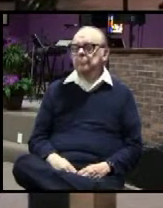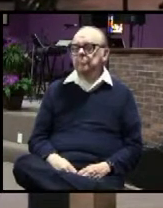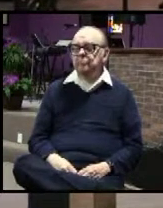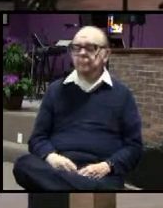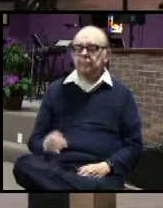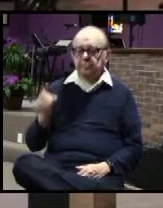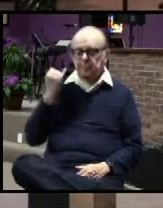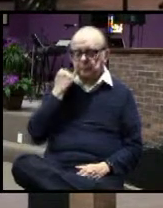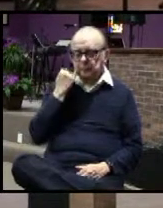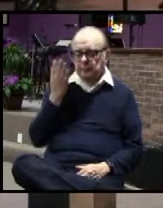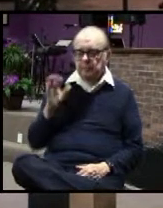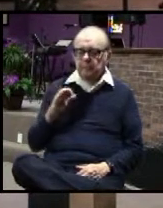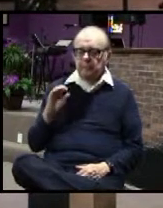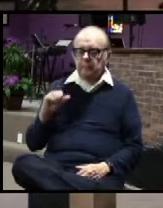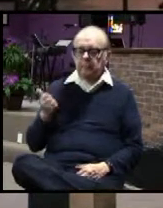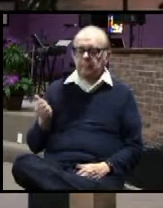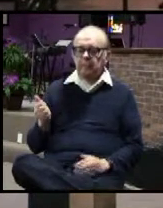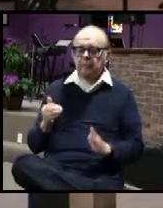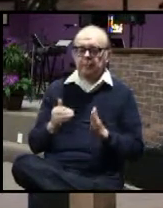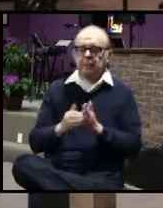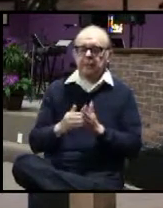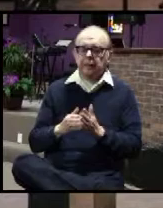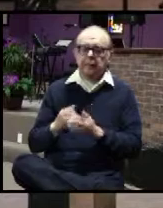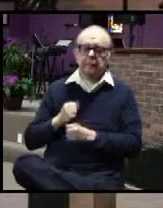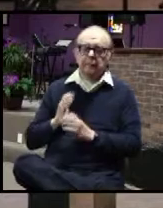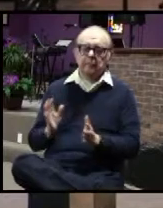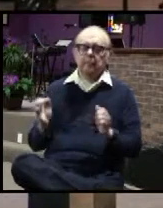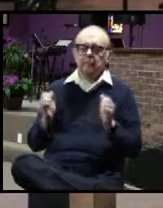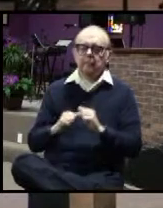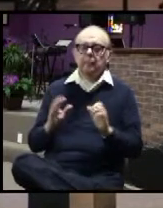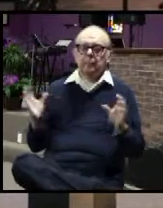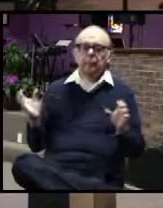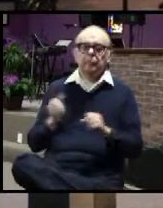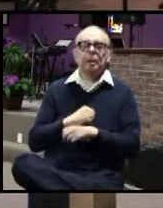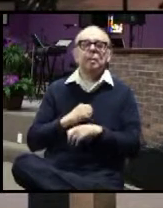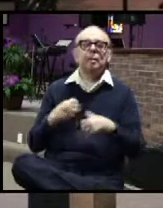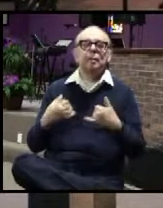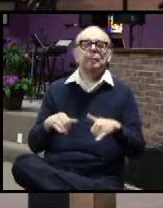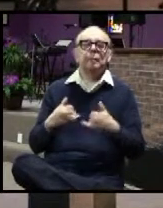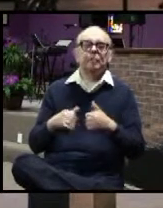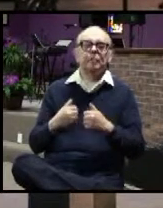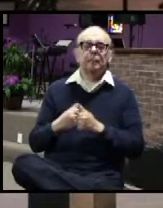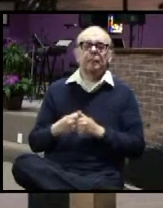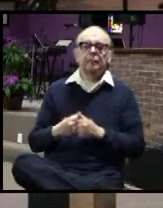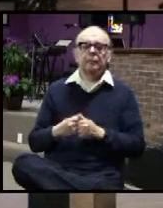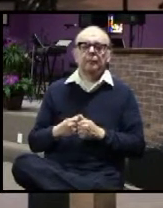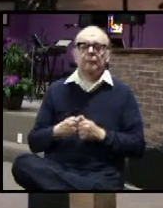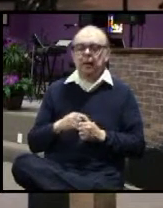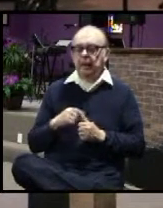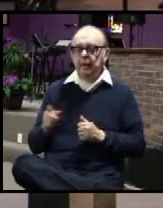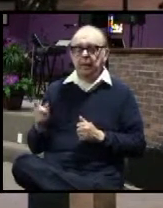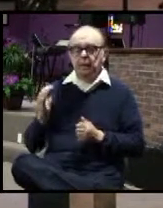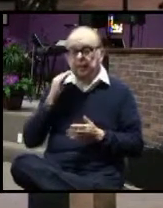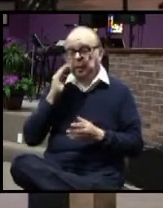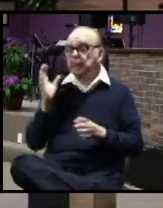If there's 10,000 of those soldiers fighting Gideon and they win the battle, they'll think that they won